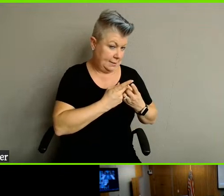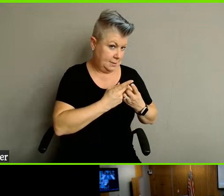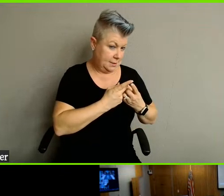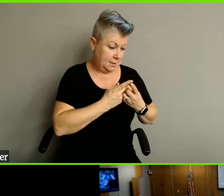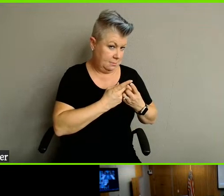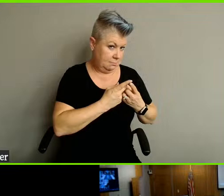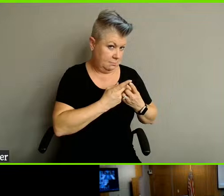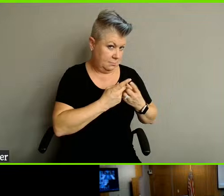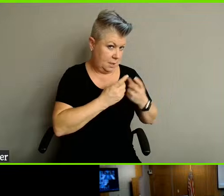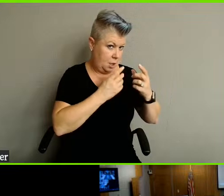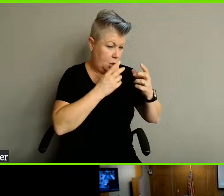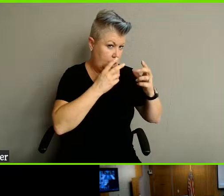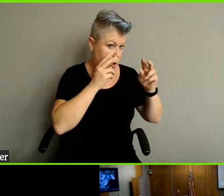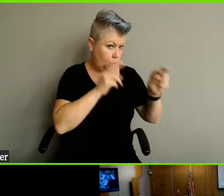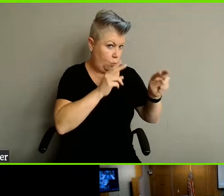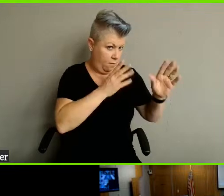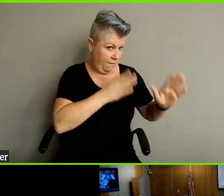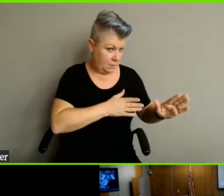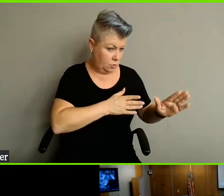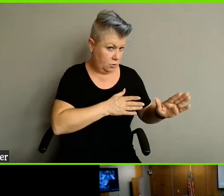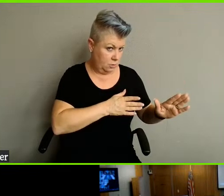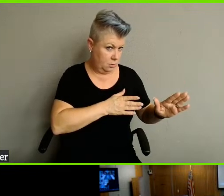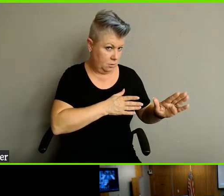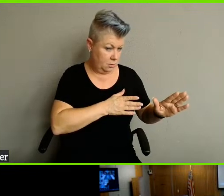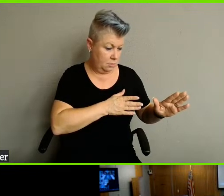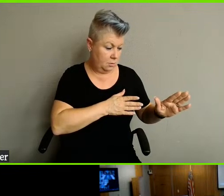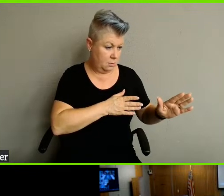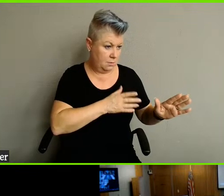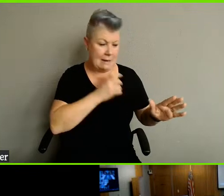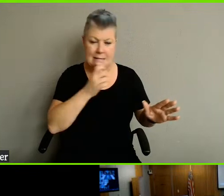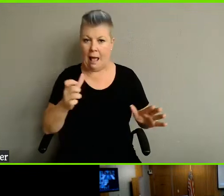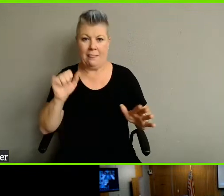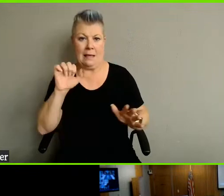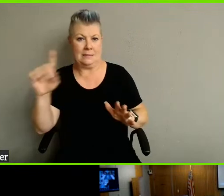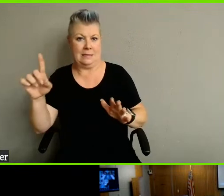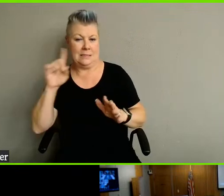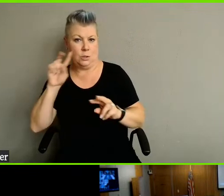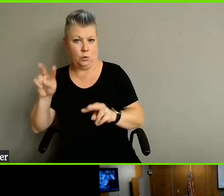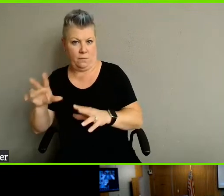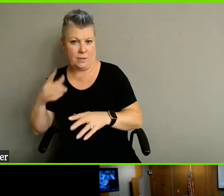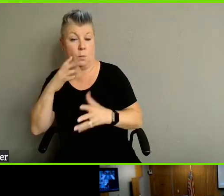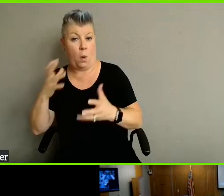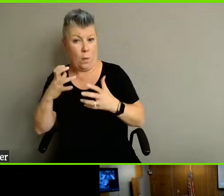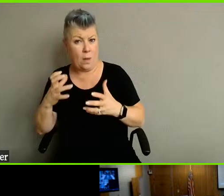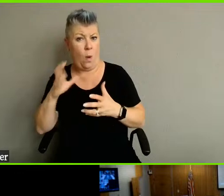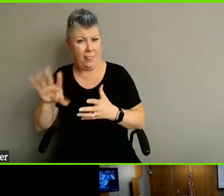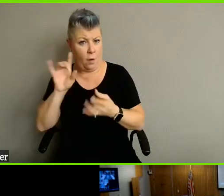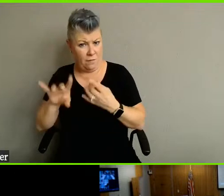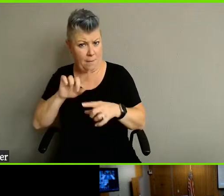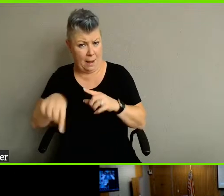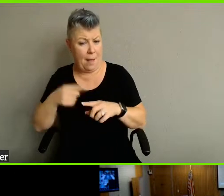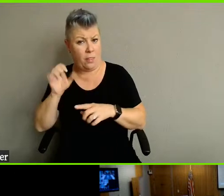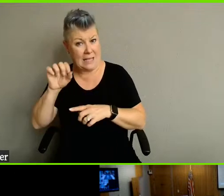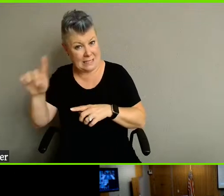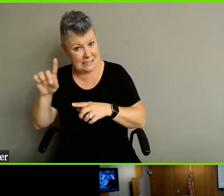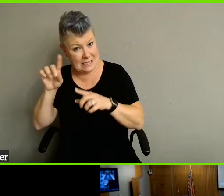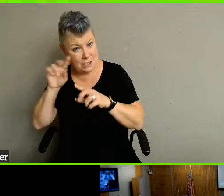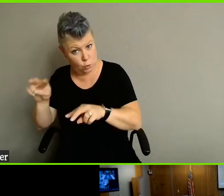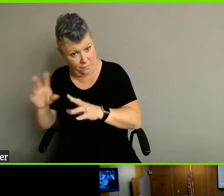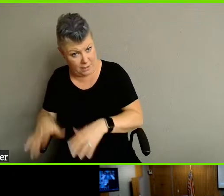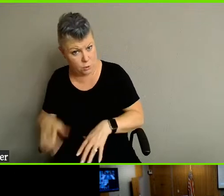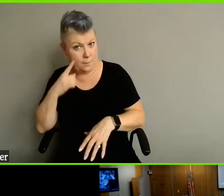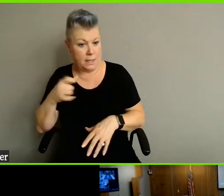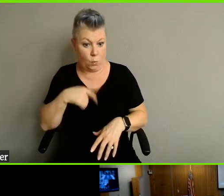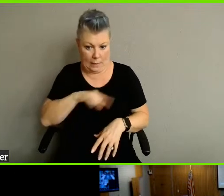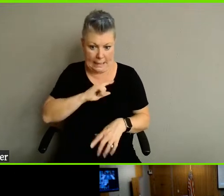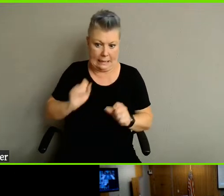SSD coordinator and director, if that makes sense, because that's what we can control and drive those action efforts towards. And so we are finding there was a